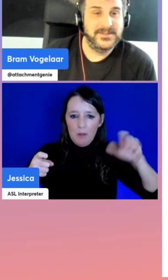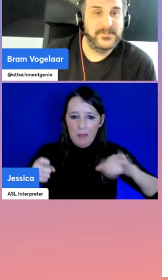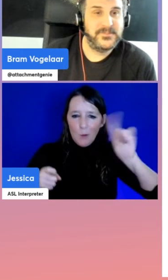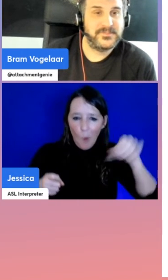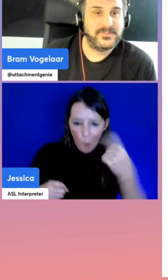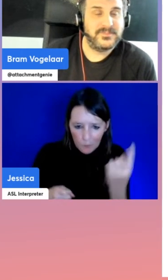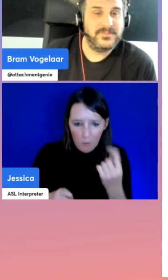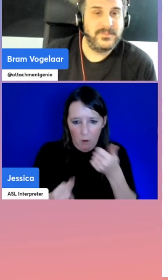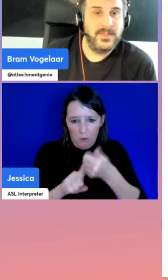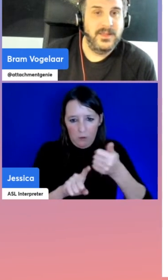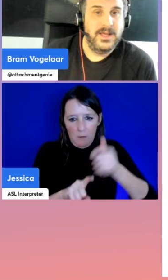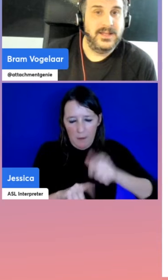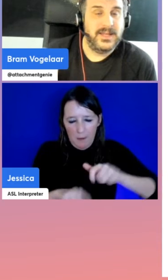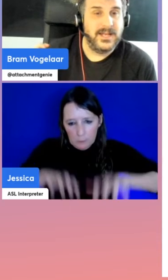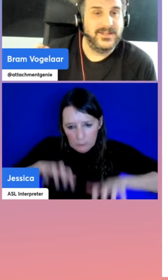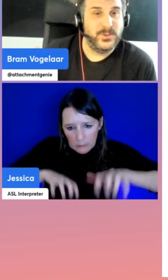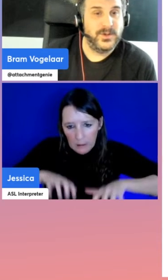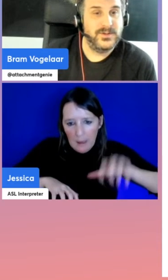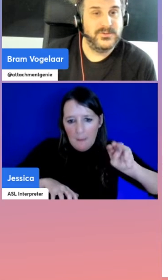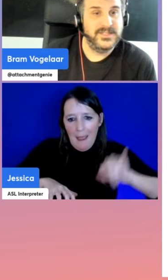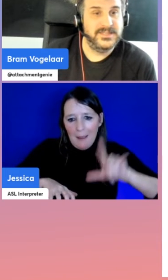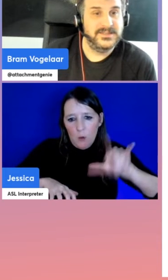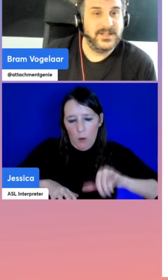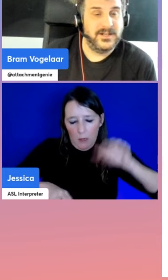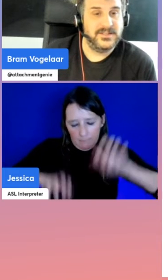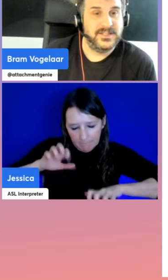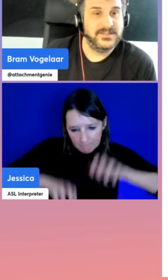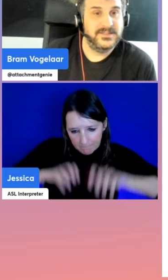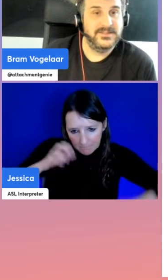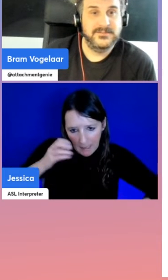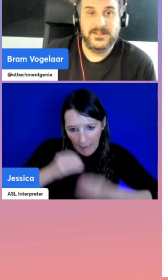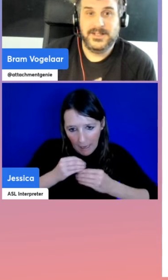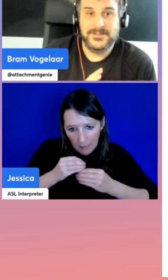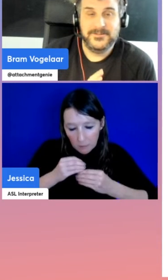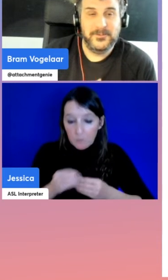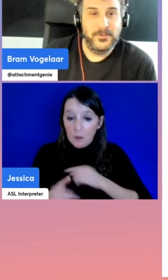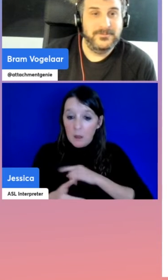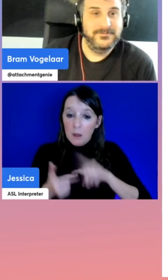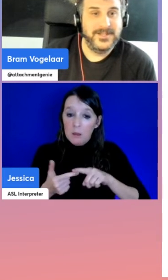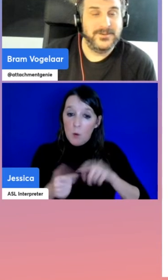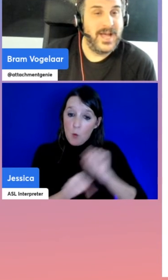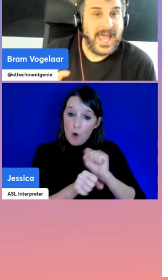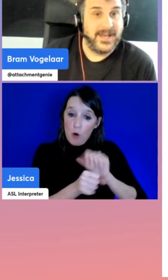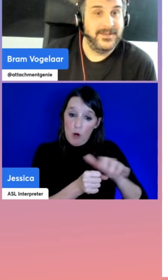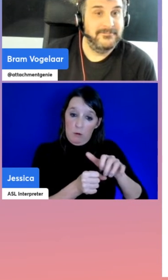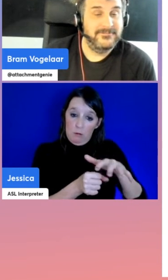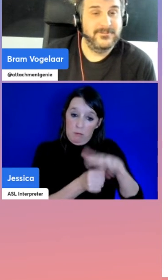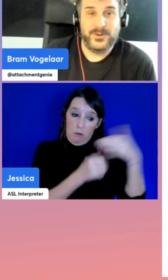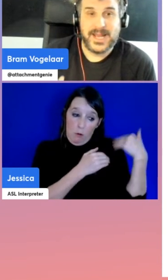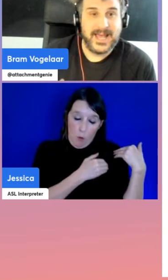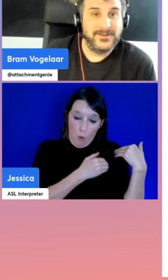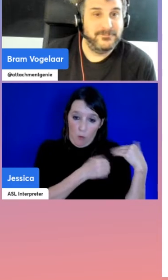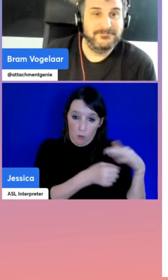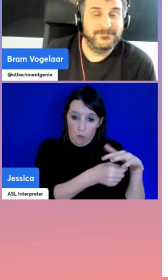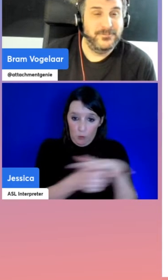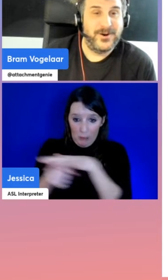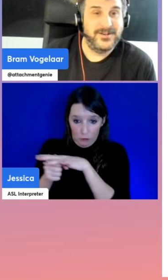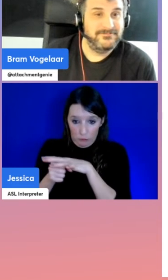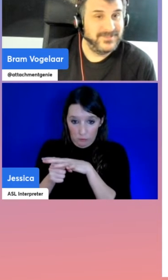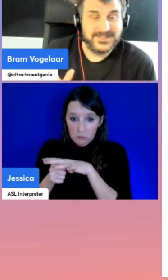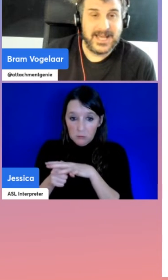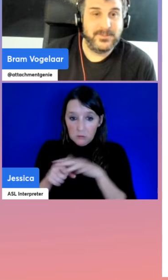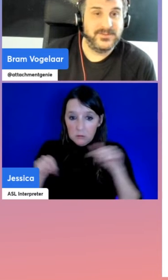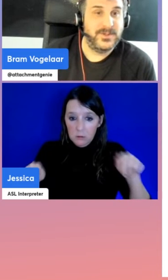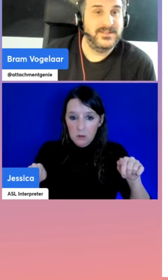manipulate. And then your workload regions are just n. We're going to add